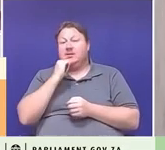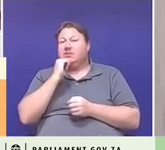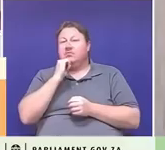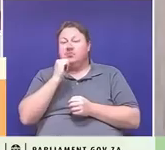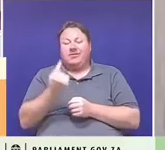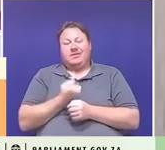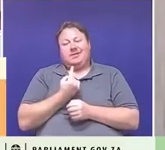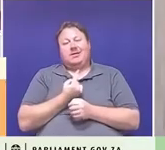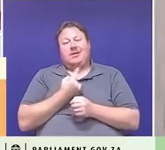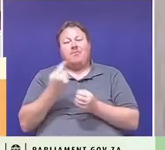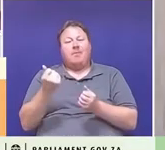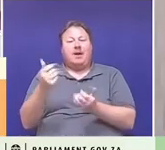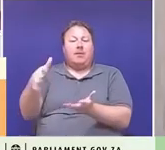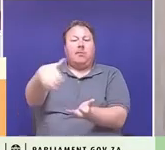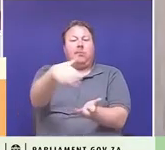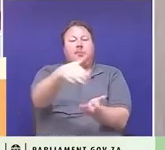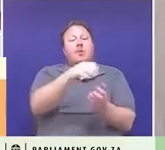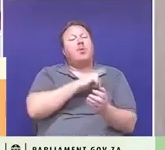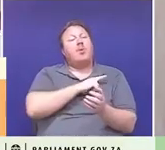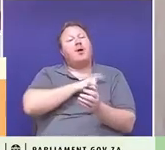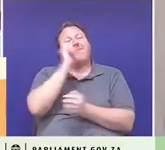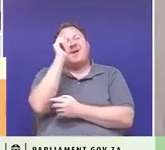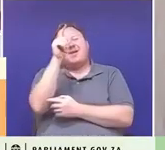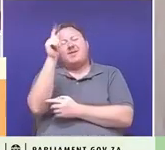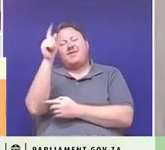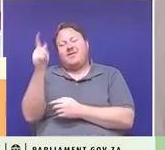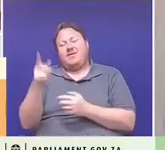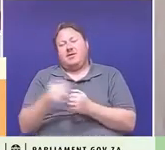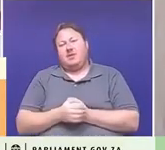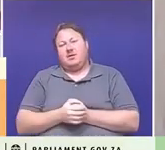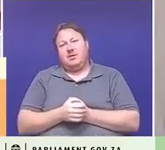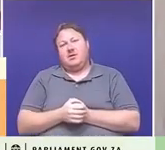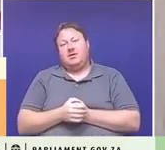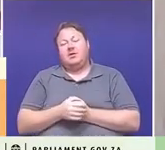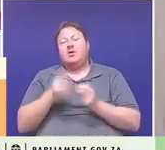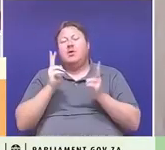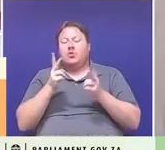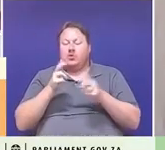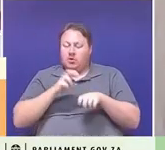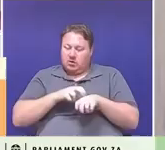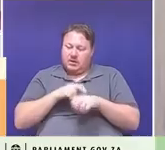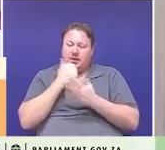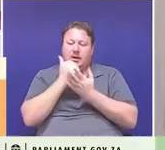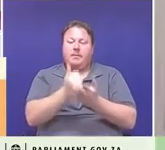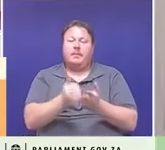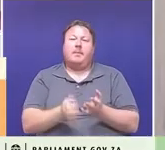own revenue because of where they are situated. They also need to be assisted.